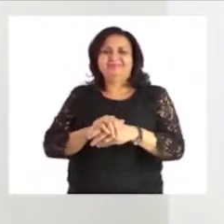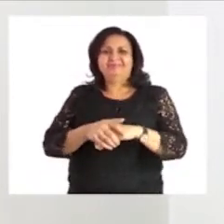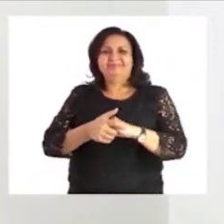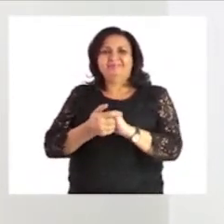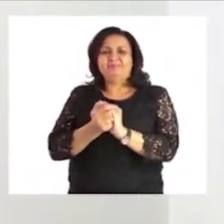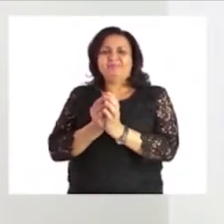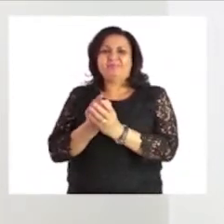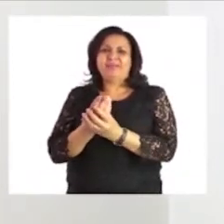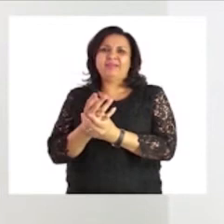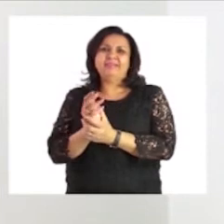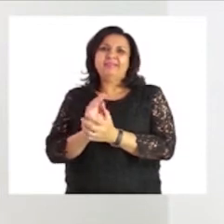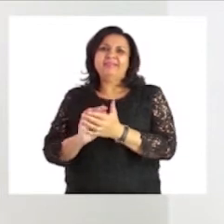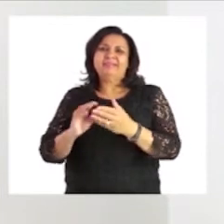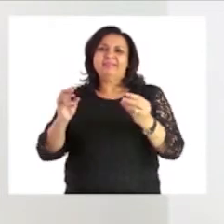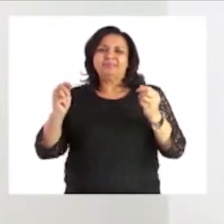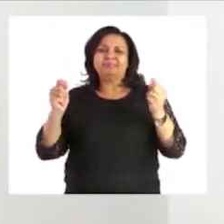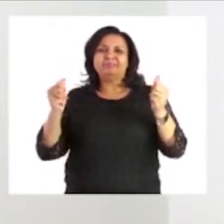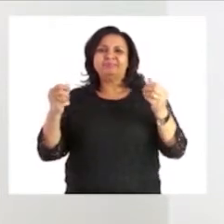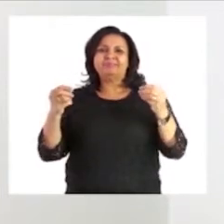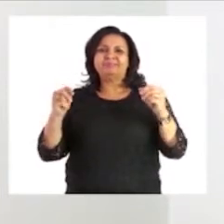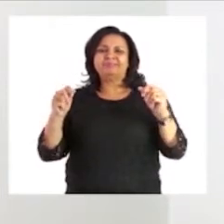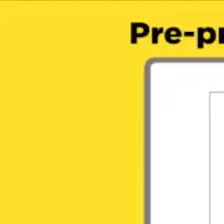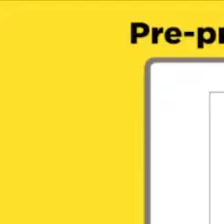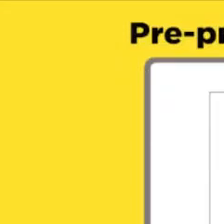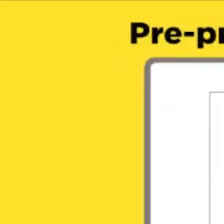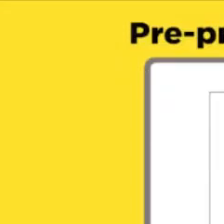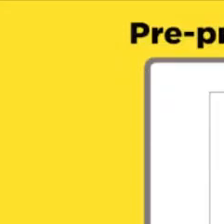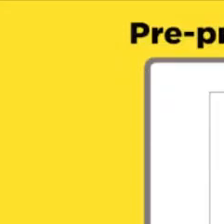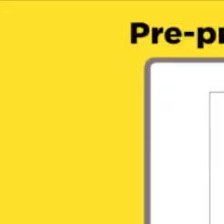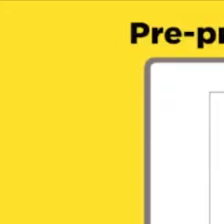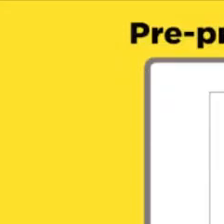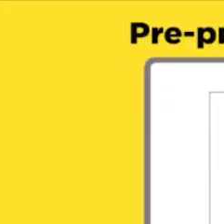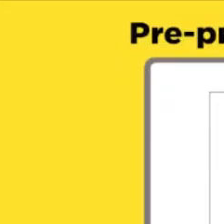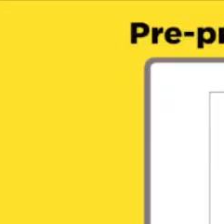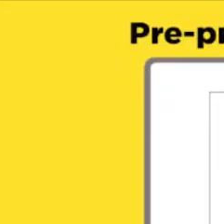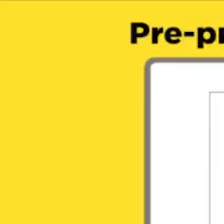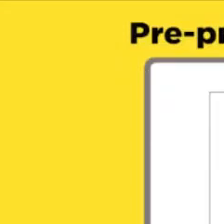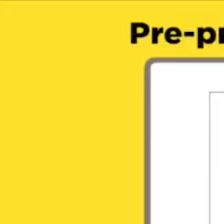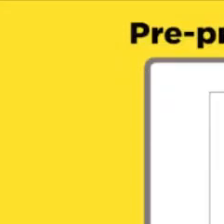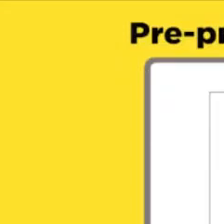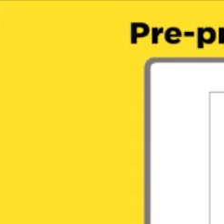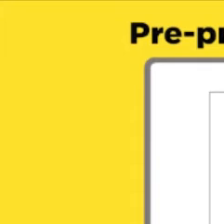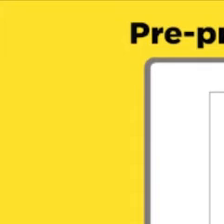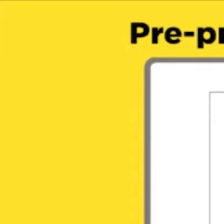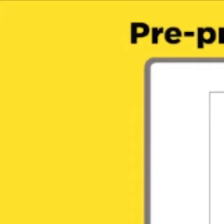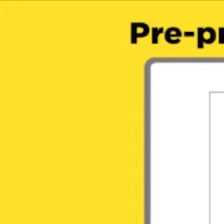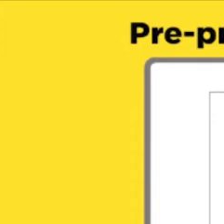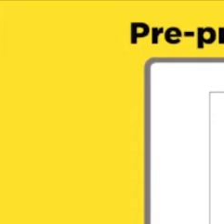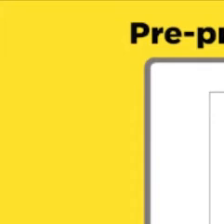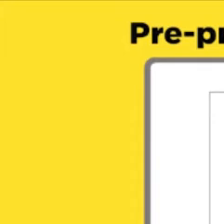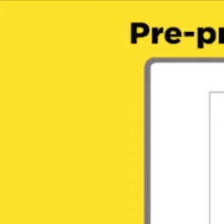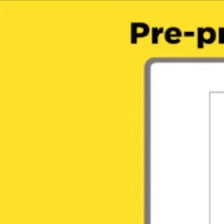sure your hands are nice and dry. why. Today's lesson will be circles